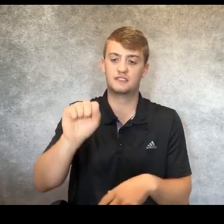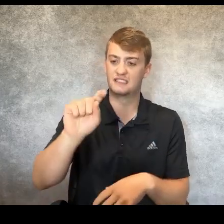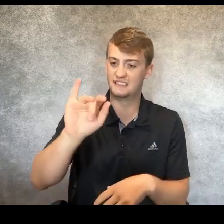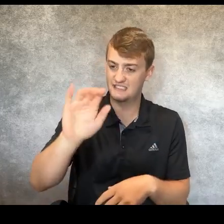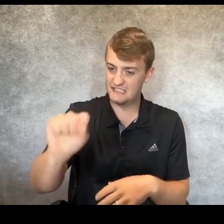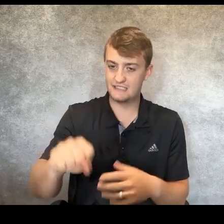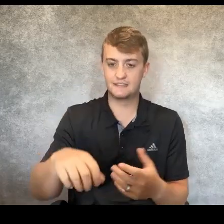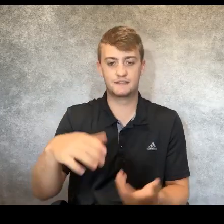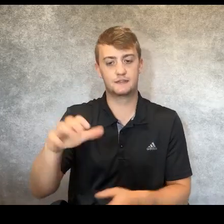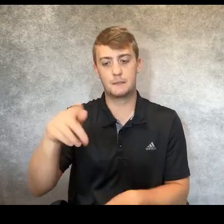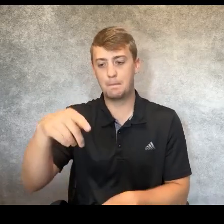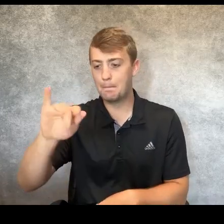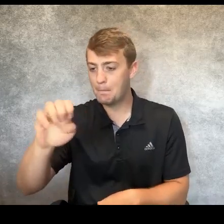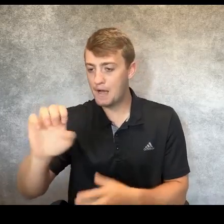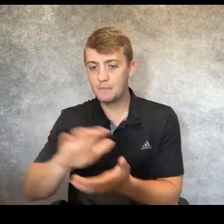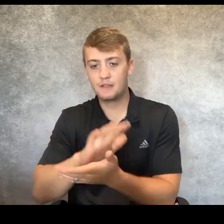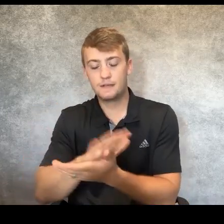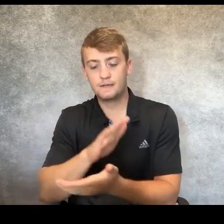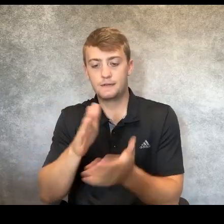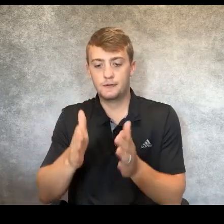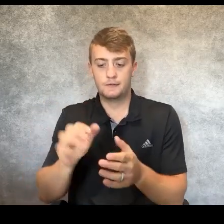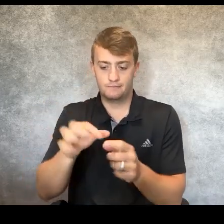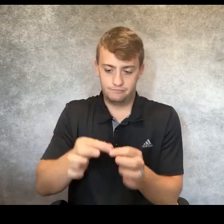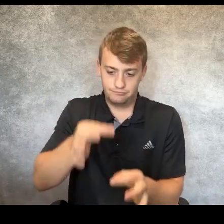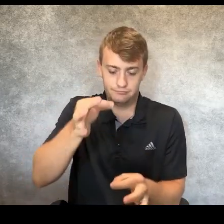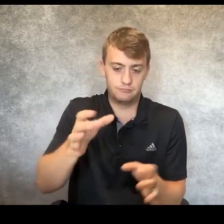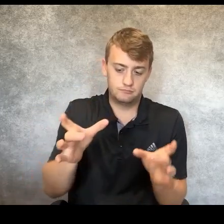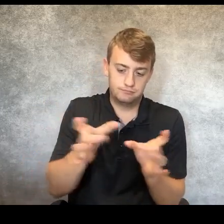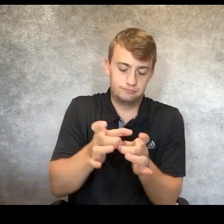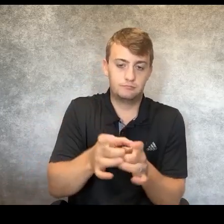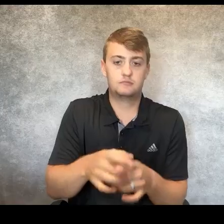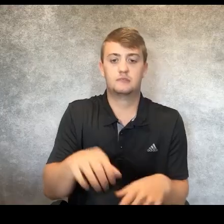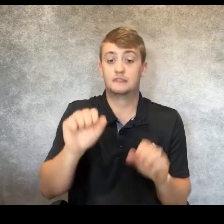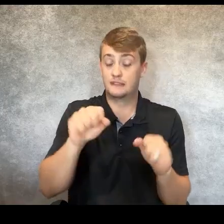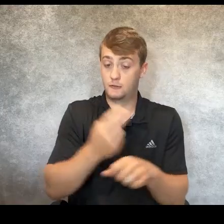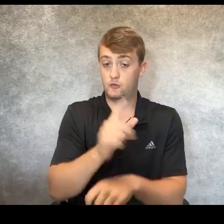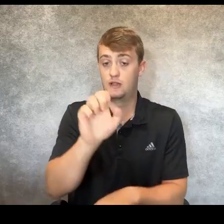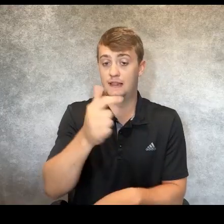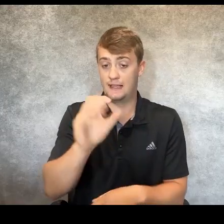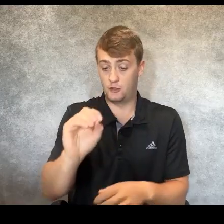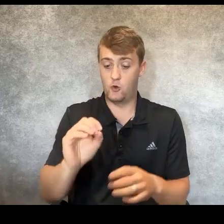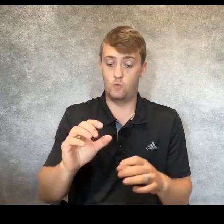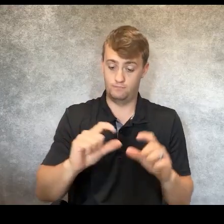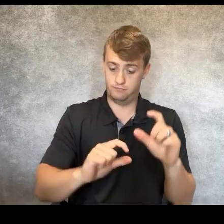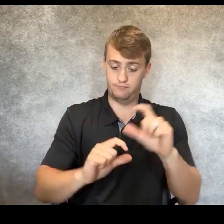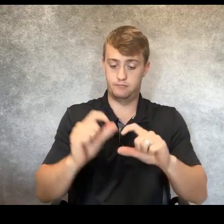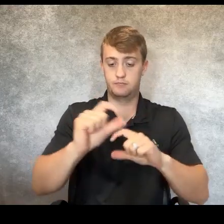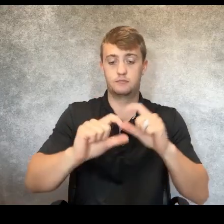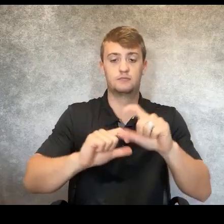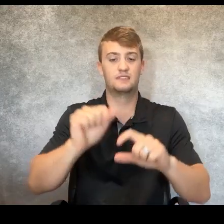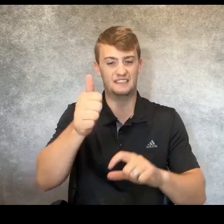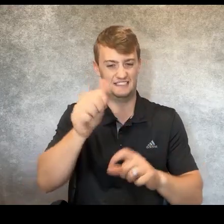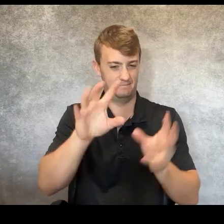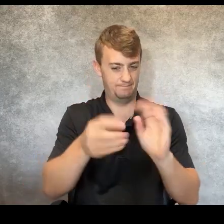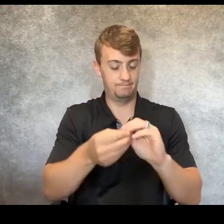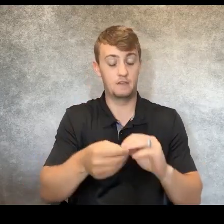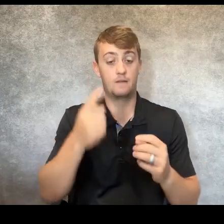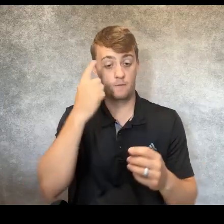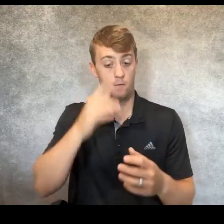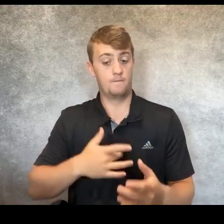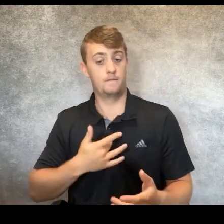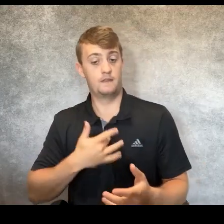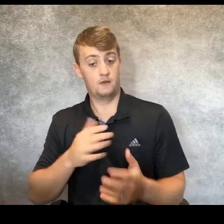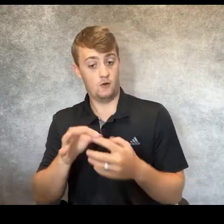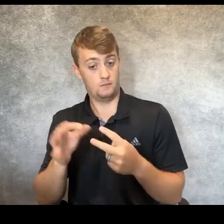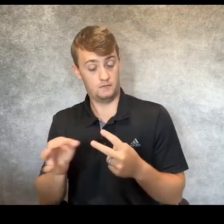pipe cleaners with a rubber band. You can also use Lego bricks stacked in groups of 10. For a tactile option, try